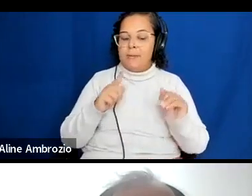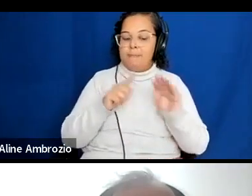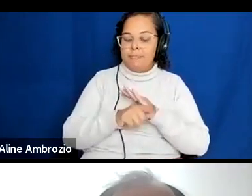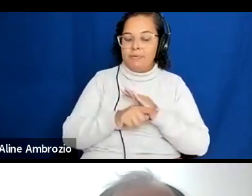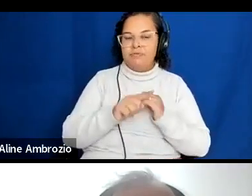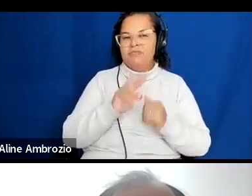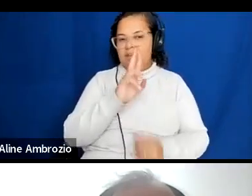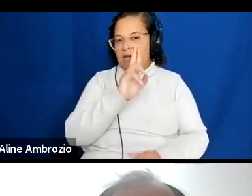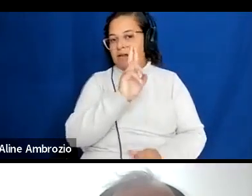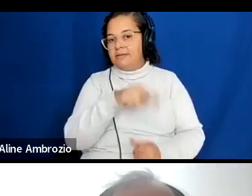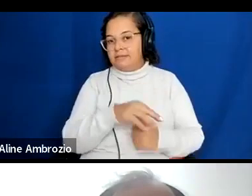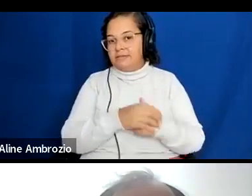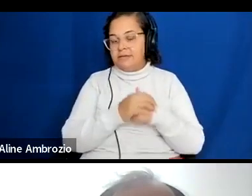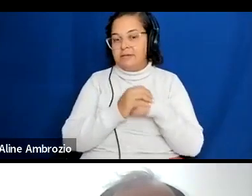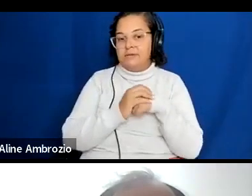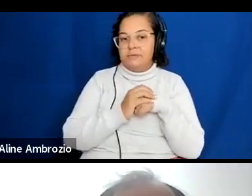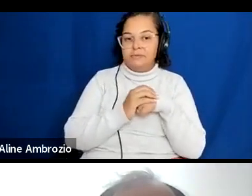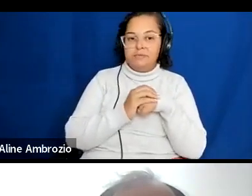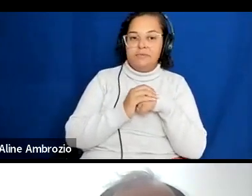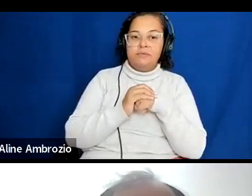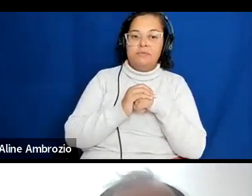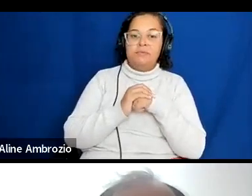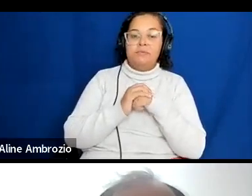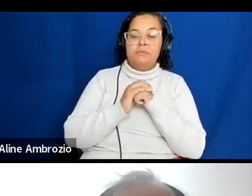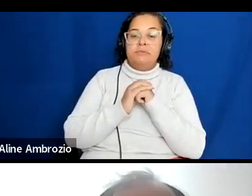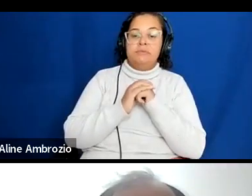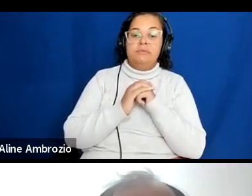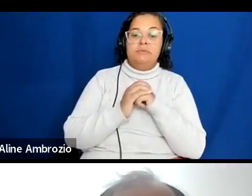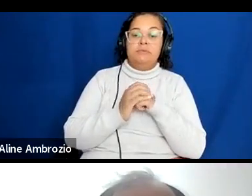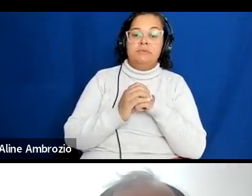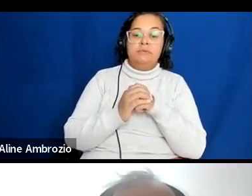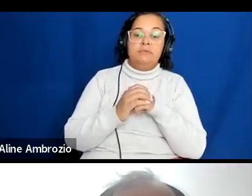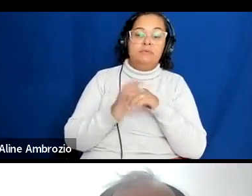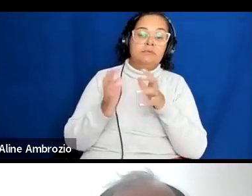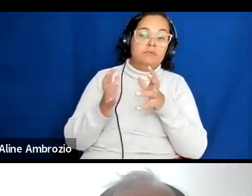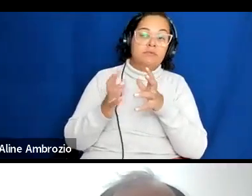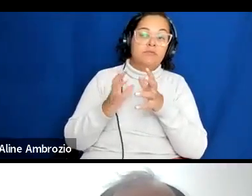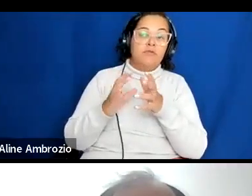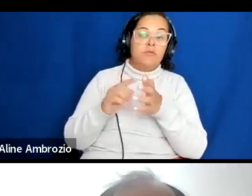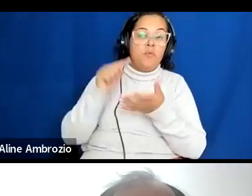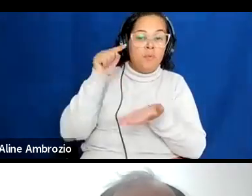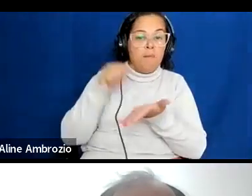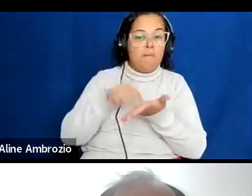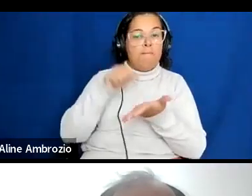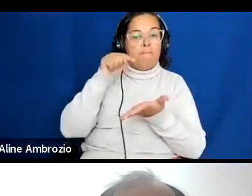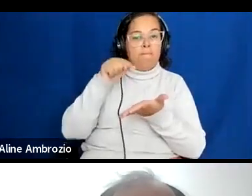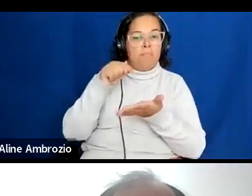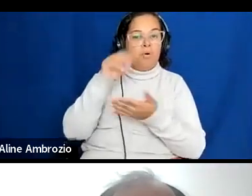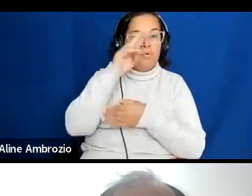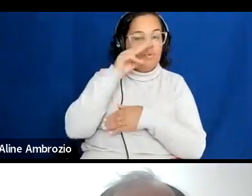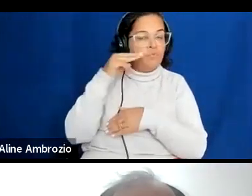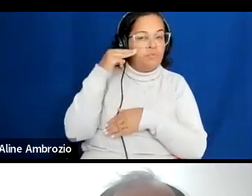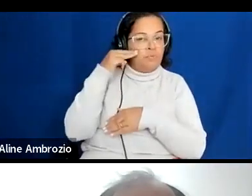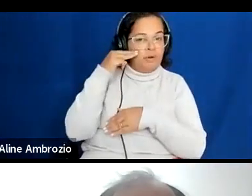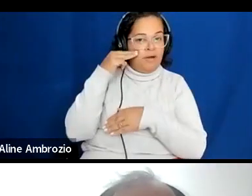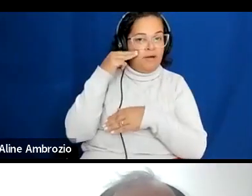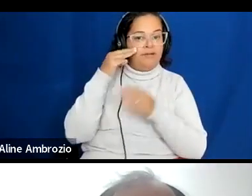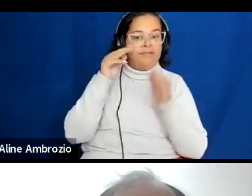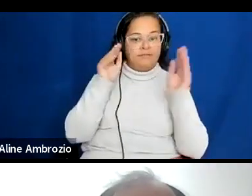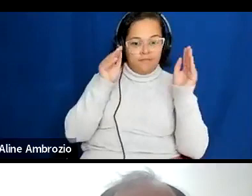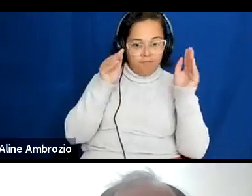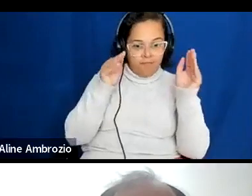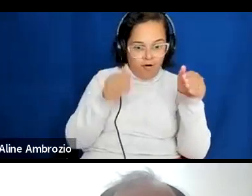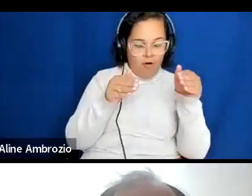and this is what Marx is actually concentrating on. He is concentrating on, in effect, the effects on not